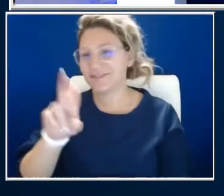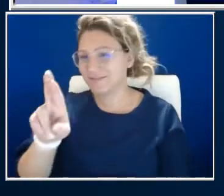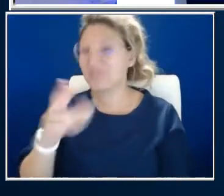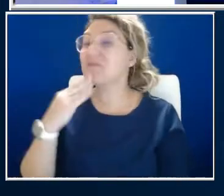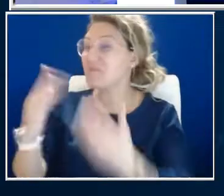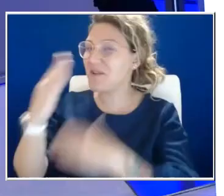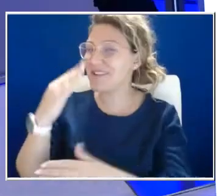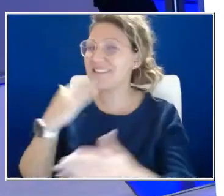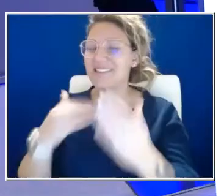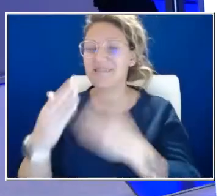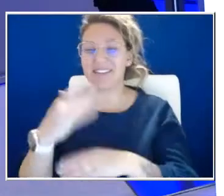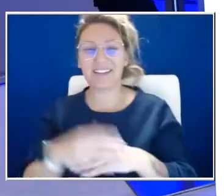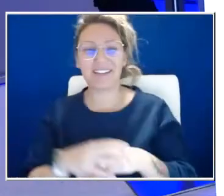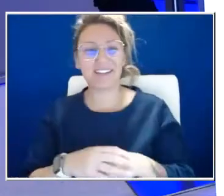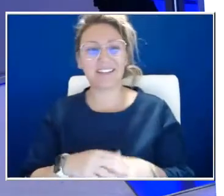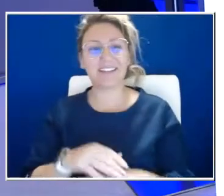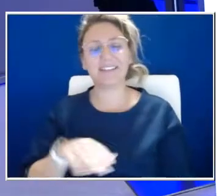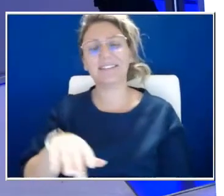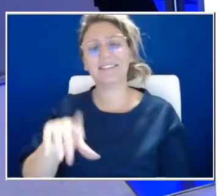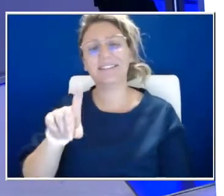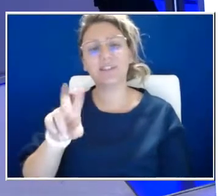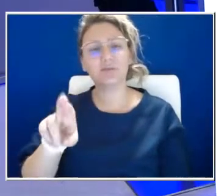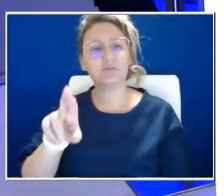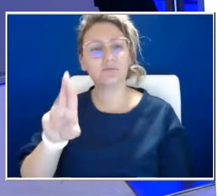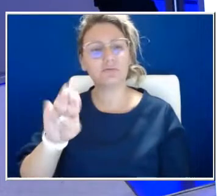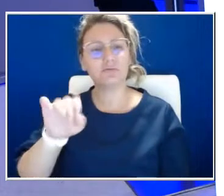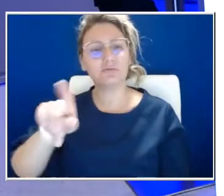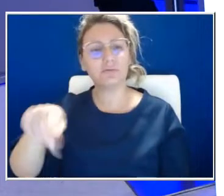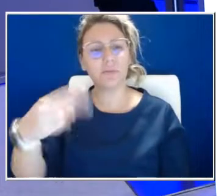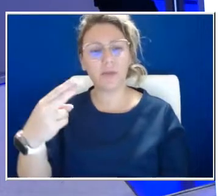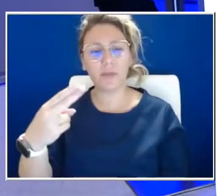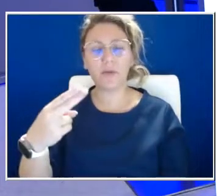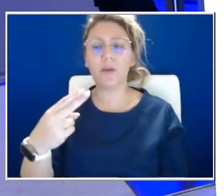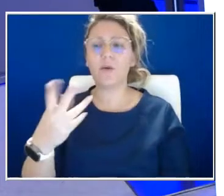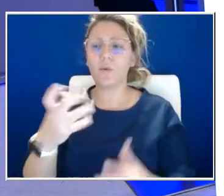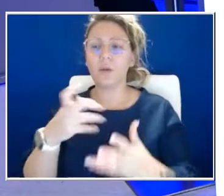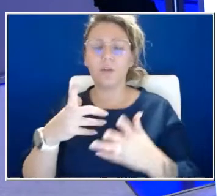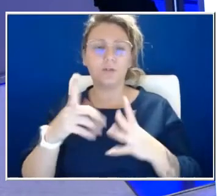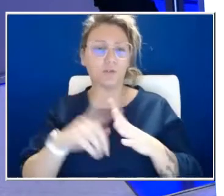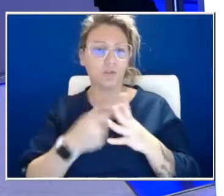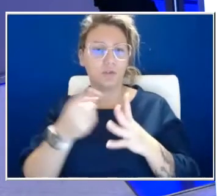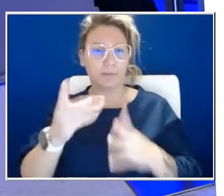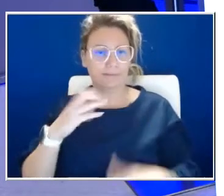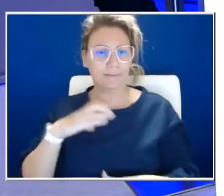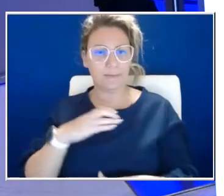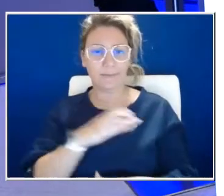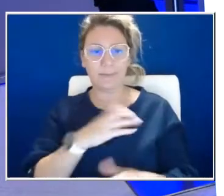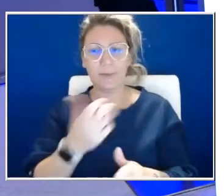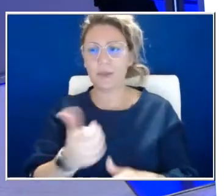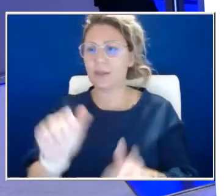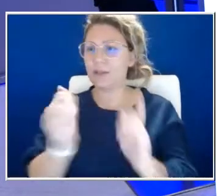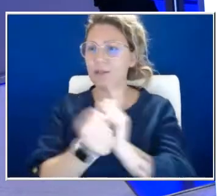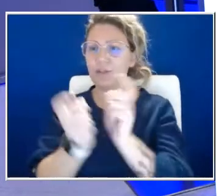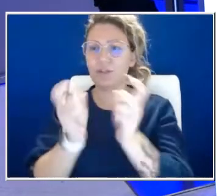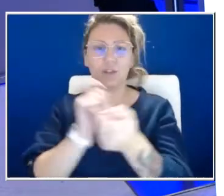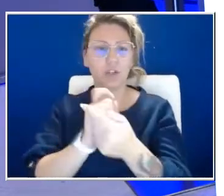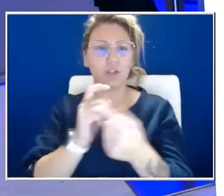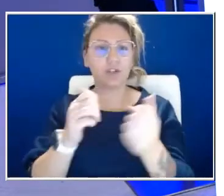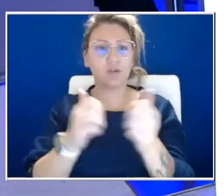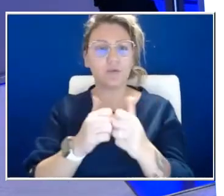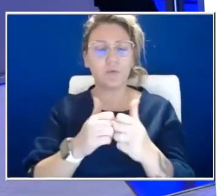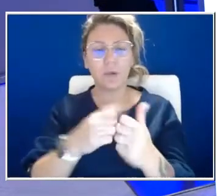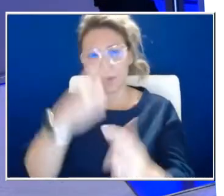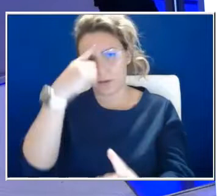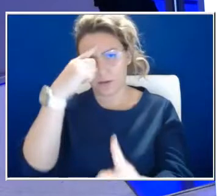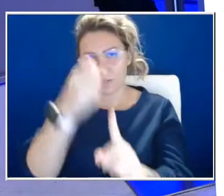morning. Dr. Smith, I do want to start with you. Just because you serve on this committee, have there been any changes when it comes to concussion protocol? I mean, we know that